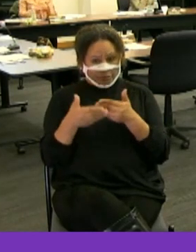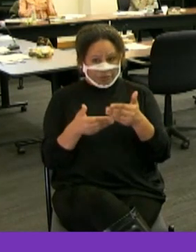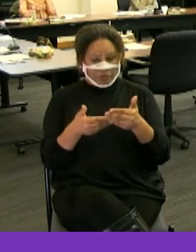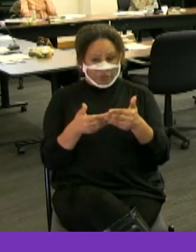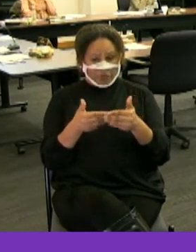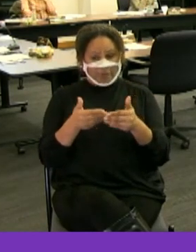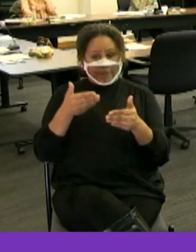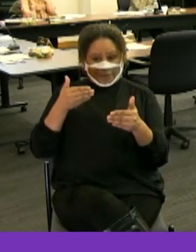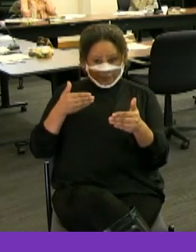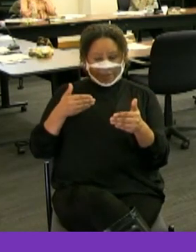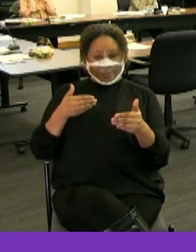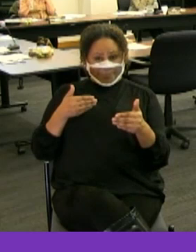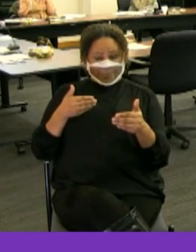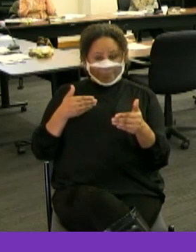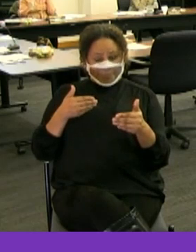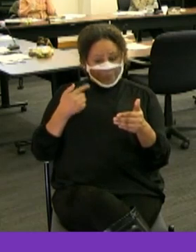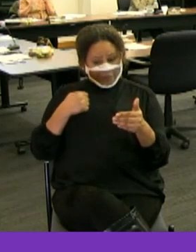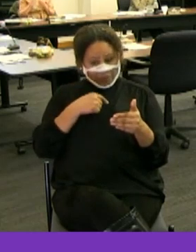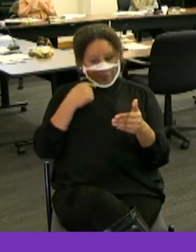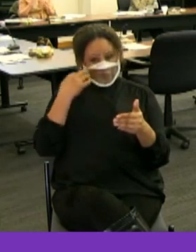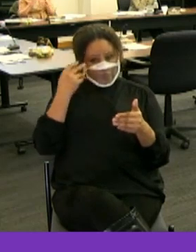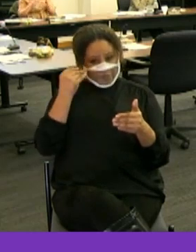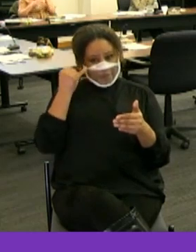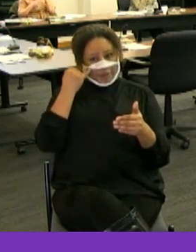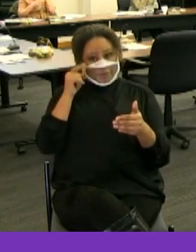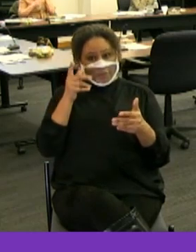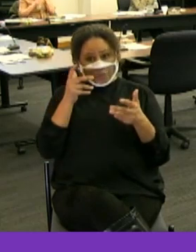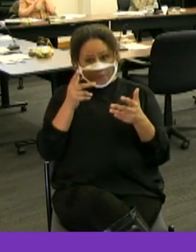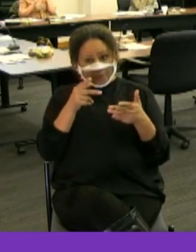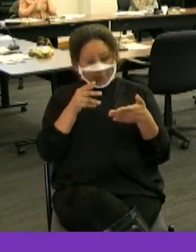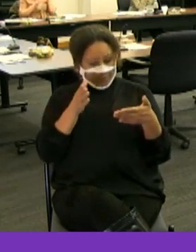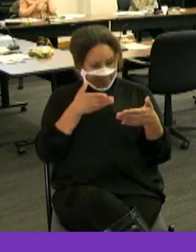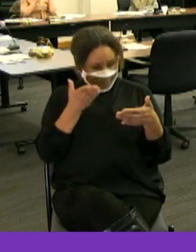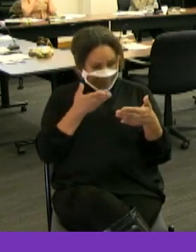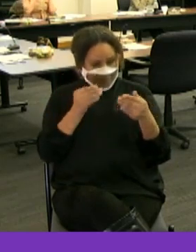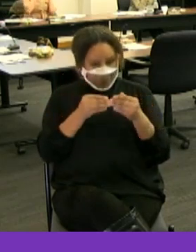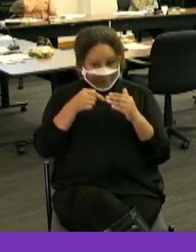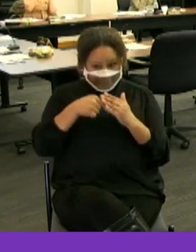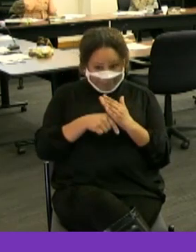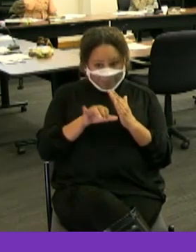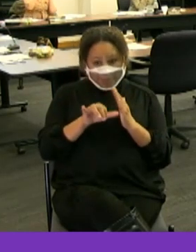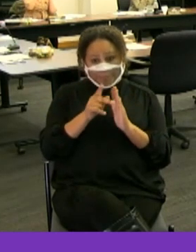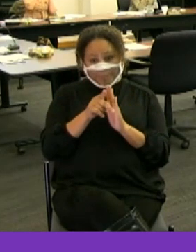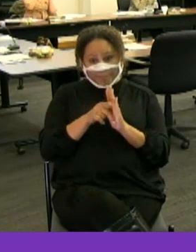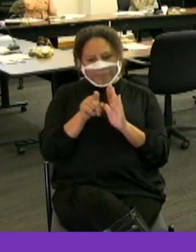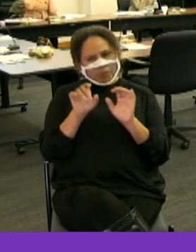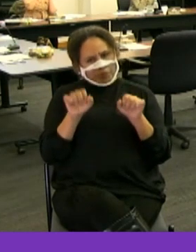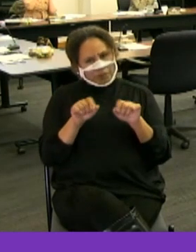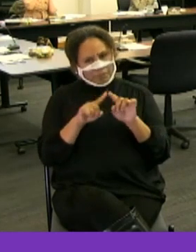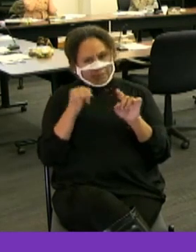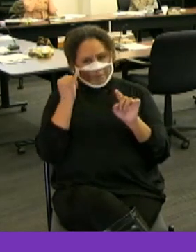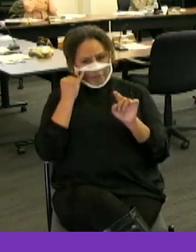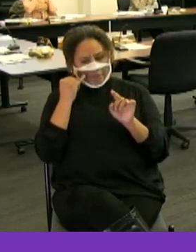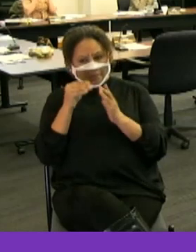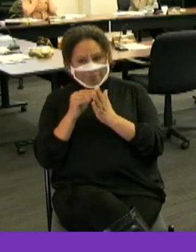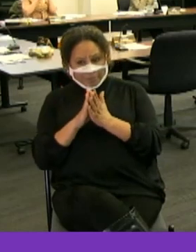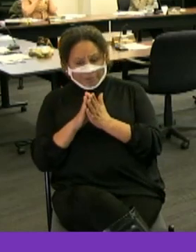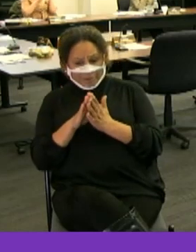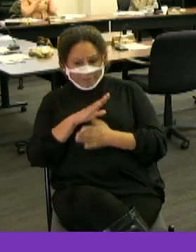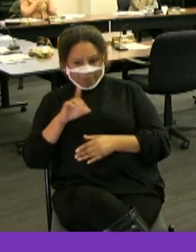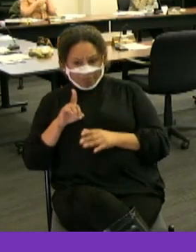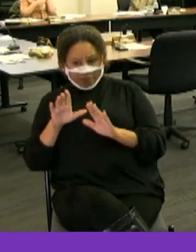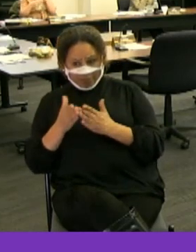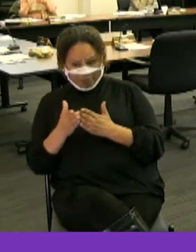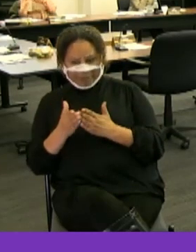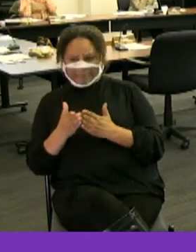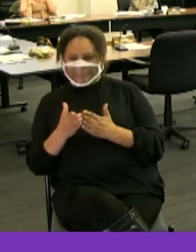procedure ahead of time is what we were thinking, so that if you wanted to look further into that policy, you could. But if we put it in the board book, things could